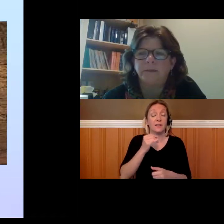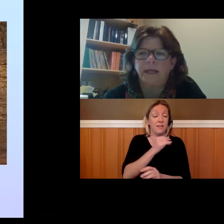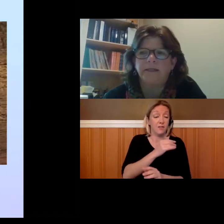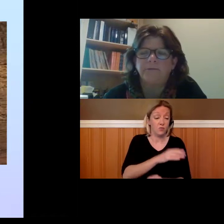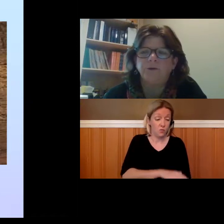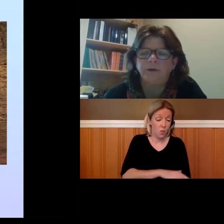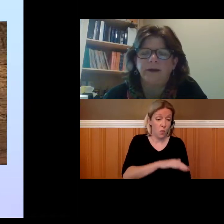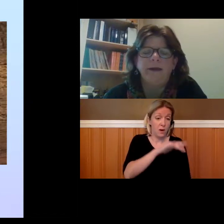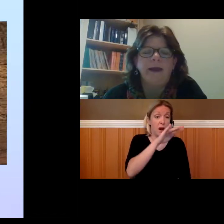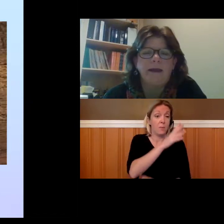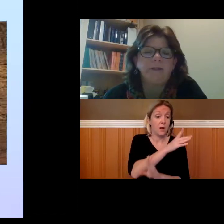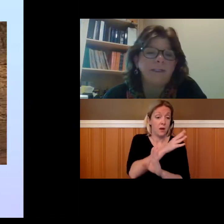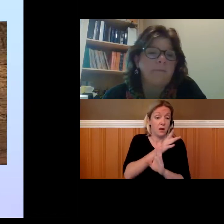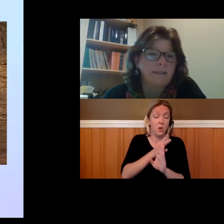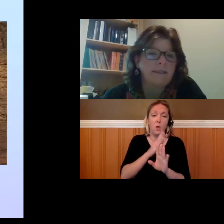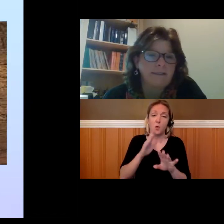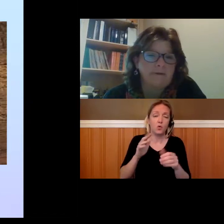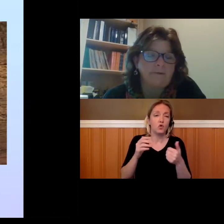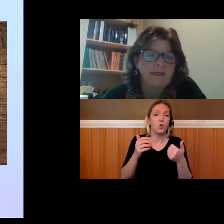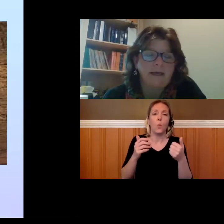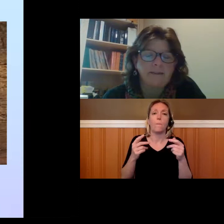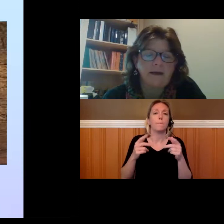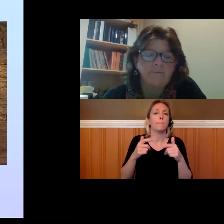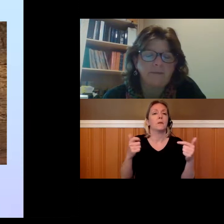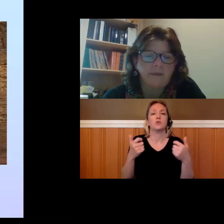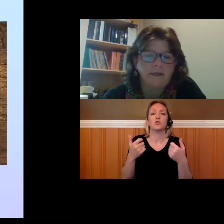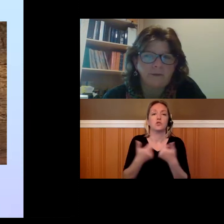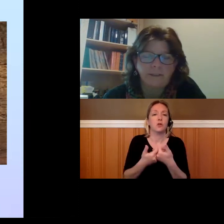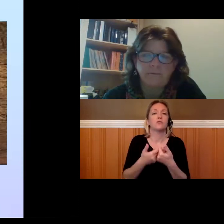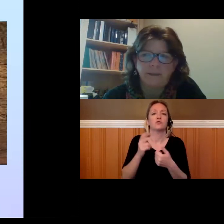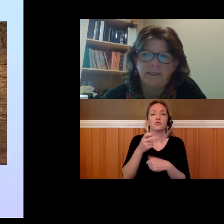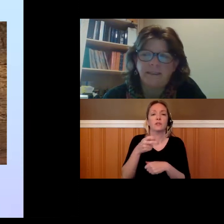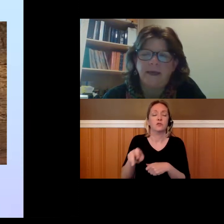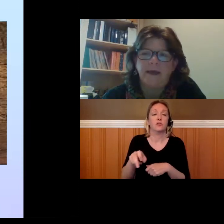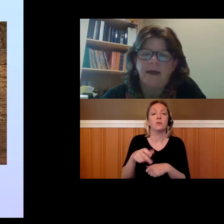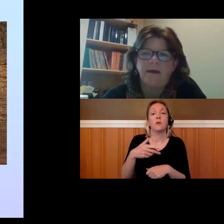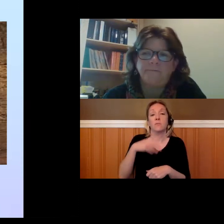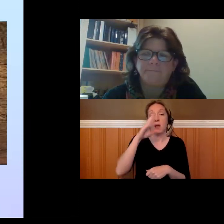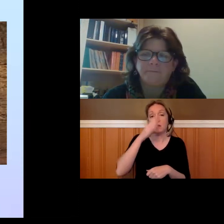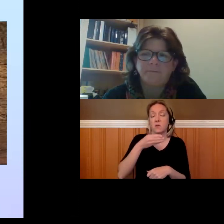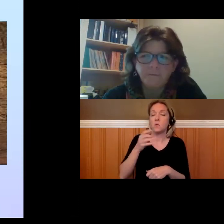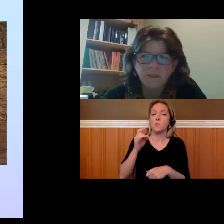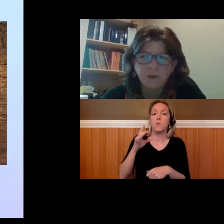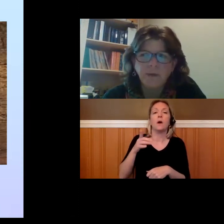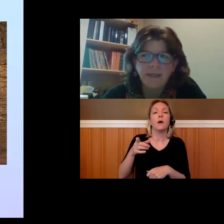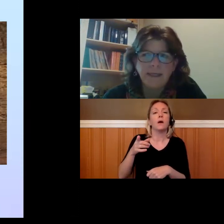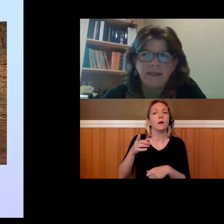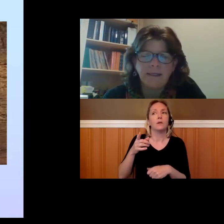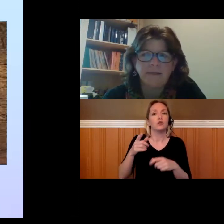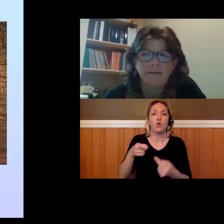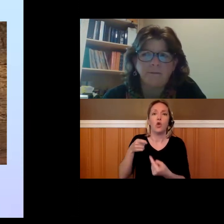and I should say my son is deaf and he has some intellectual disabilities. So we